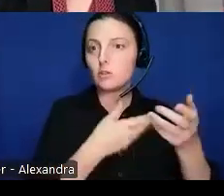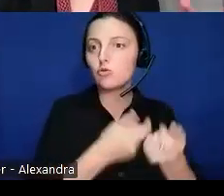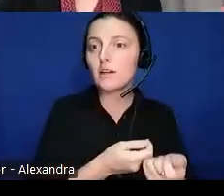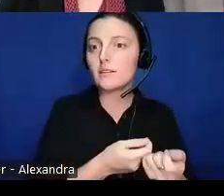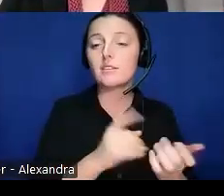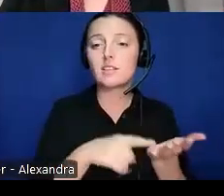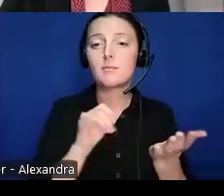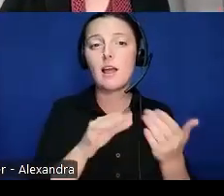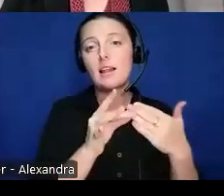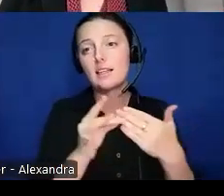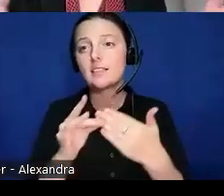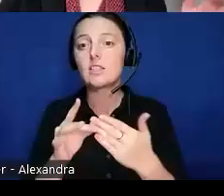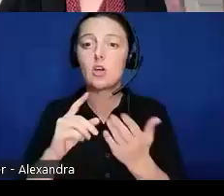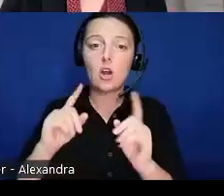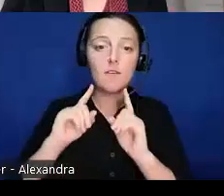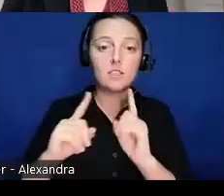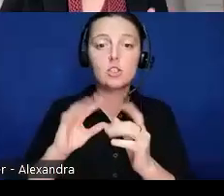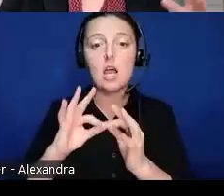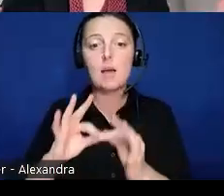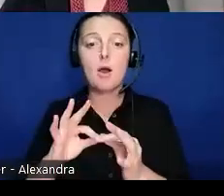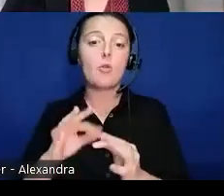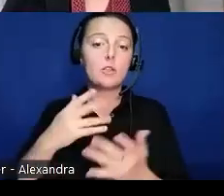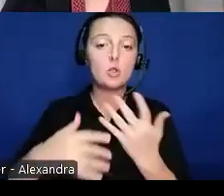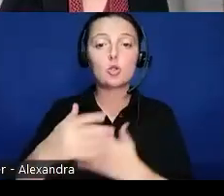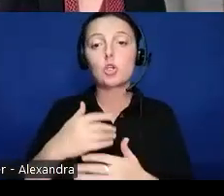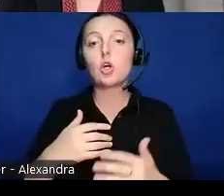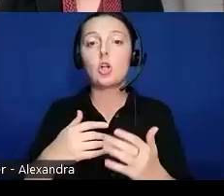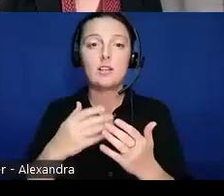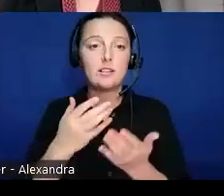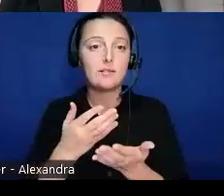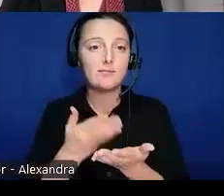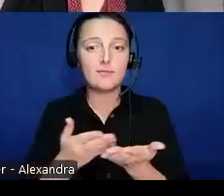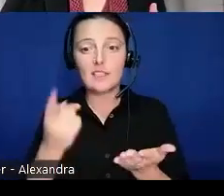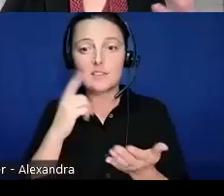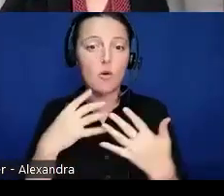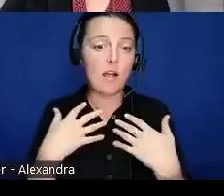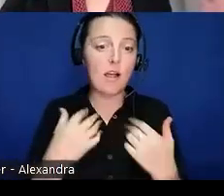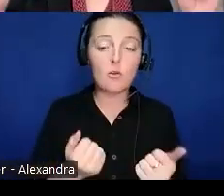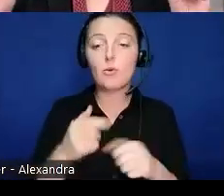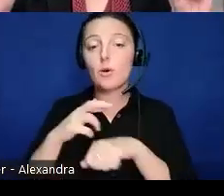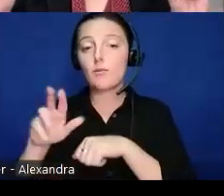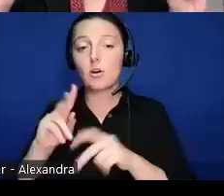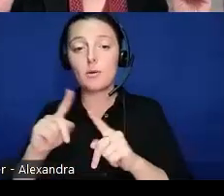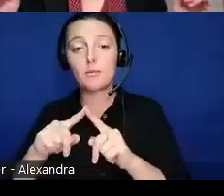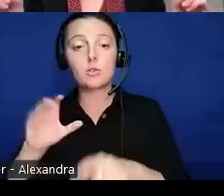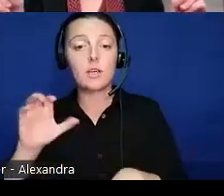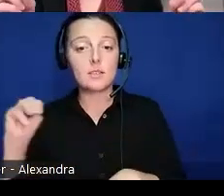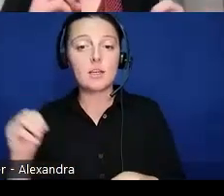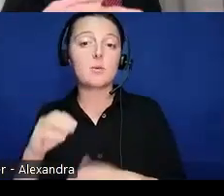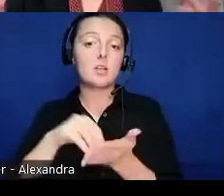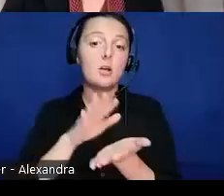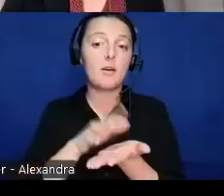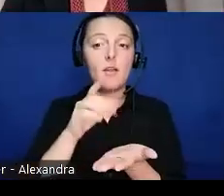about the social determinants of health, referring people for case management, documenting them for housing. People have to have a disability here